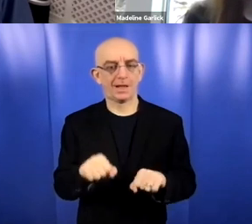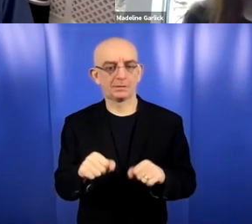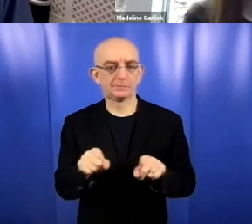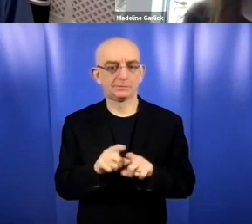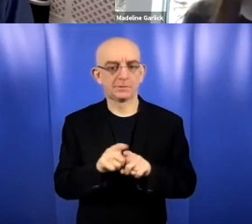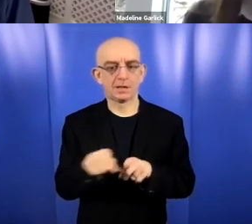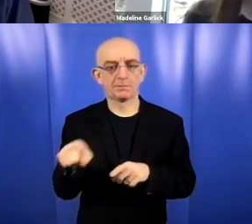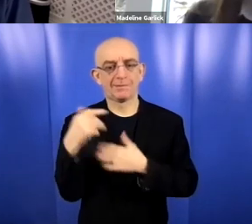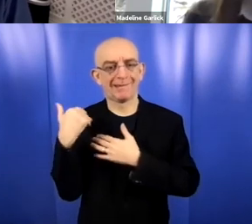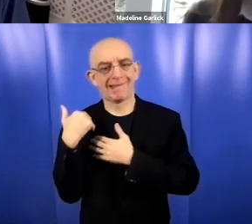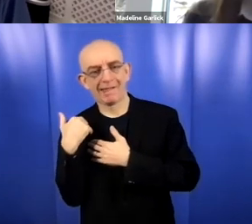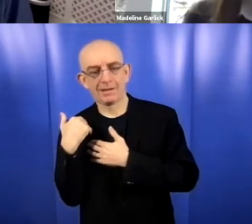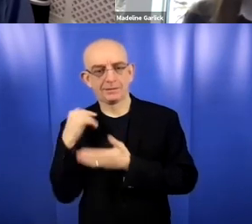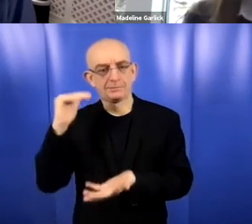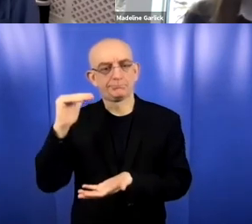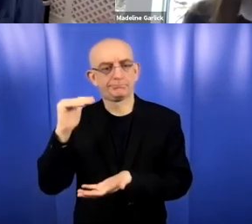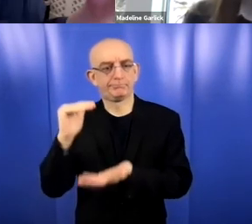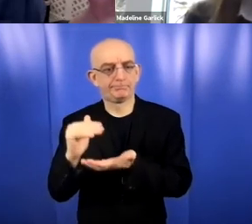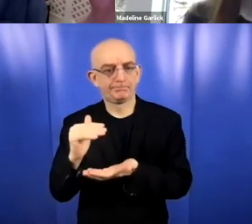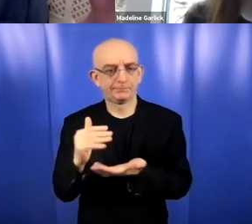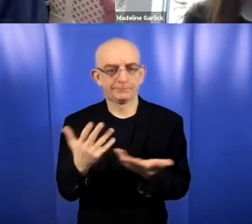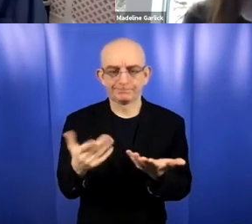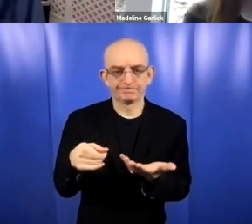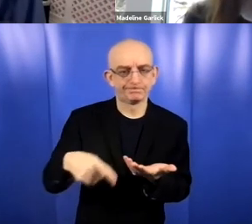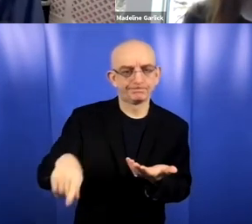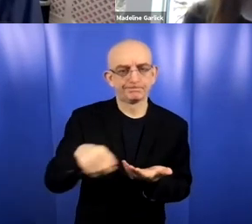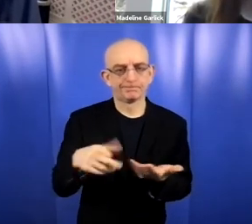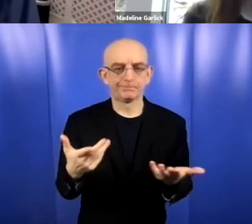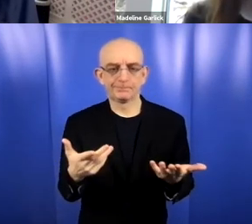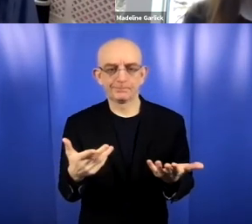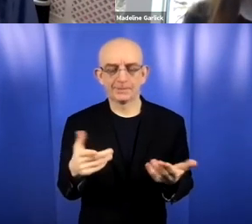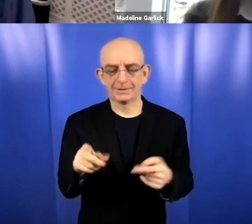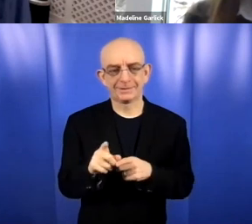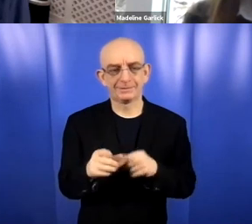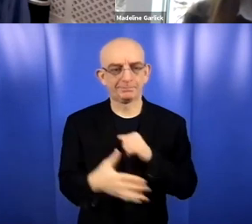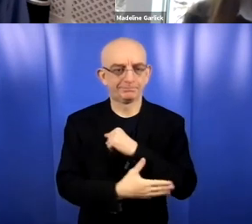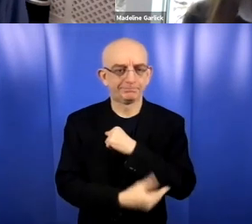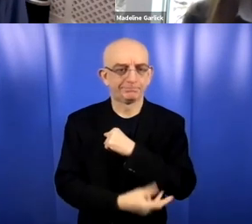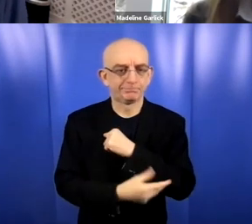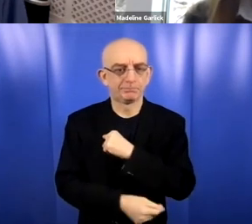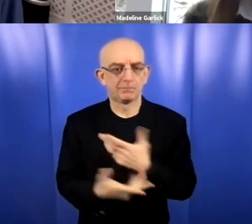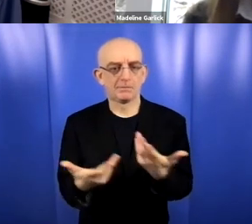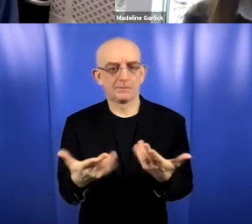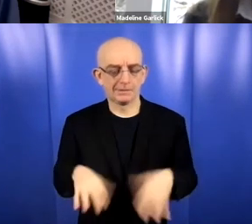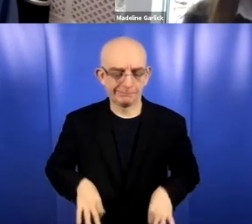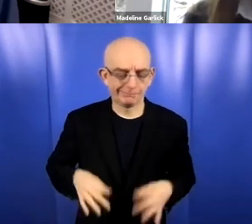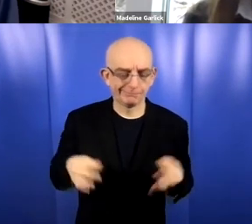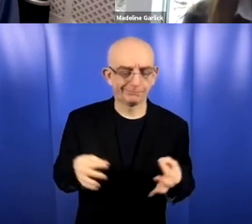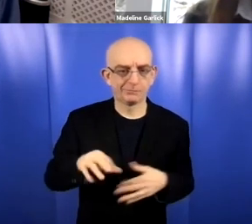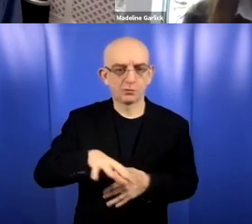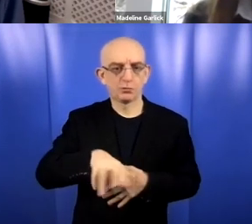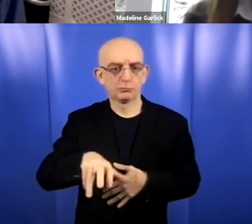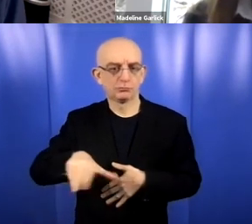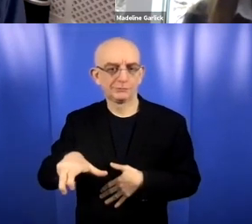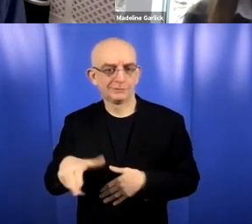of the refugees. So if we can engage in prevention, fantastic. But that means that we need to think